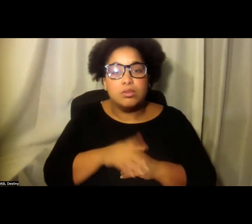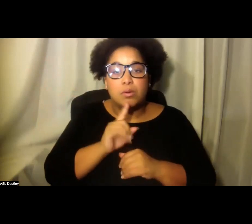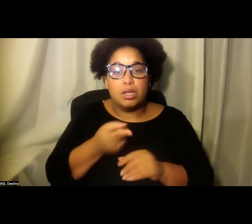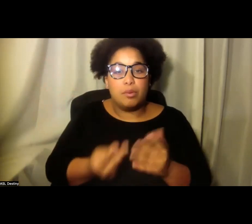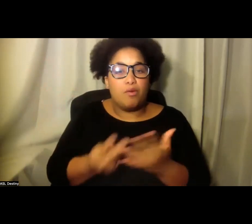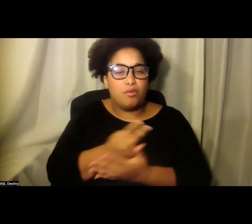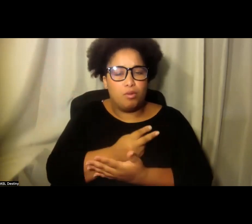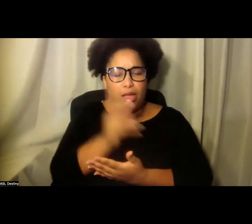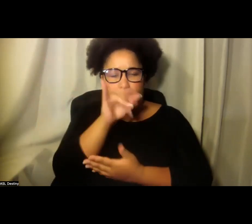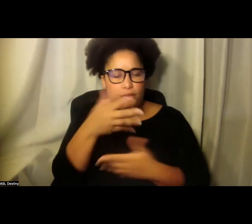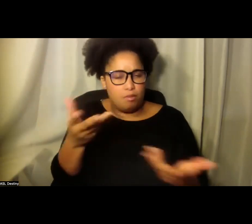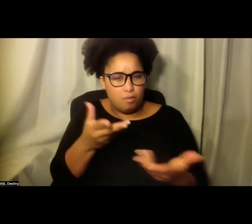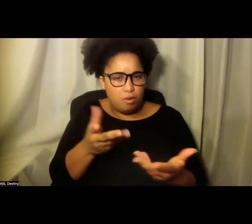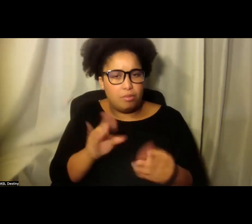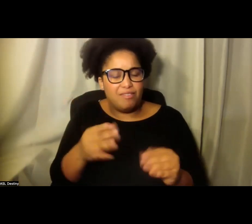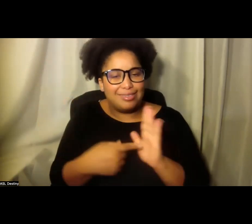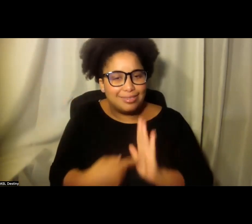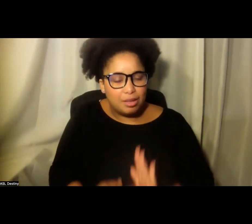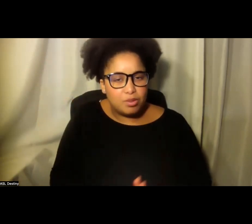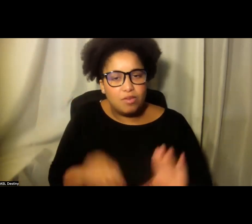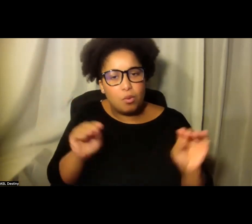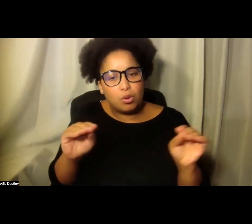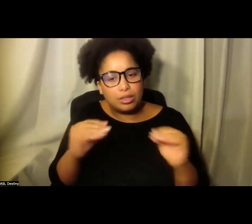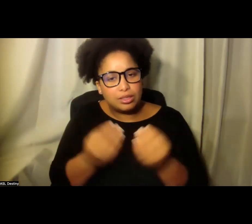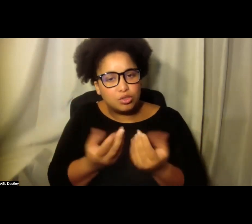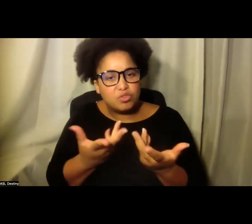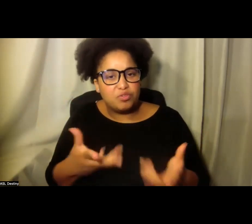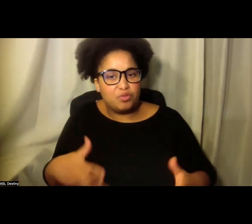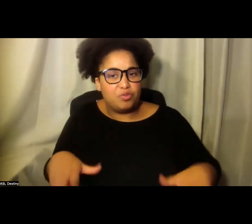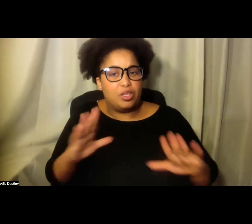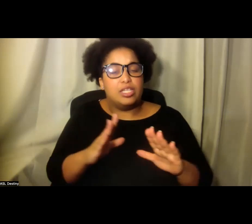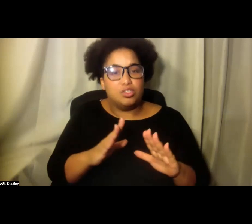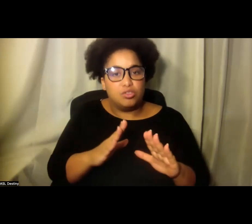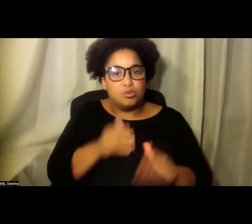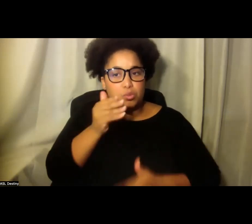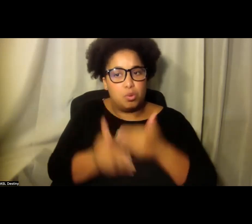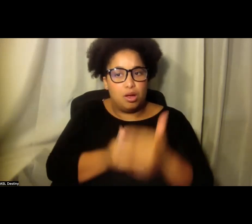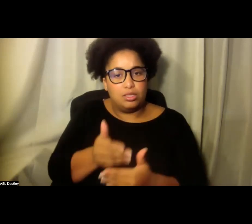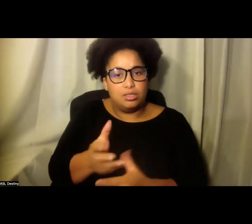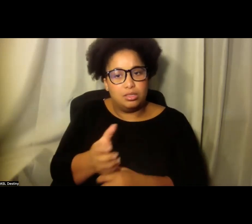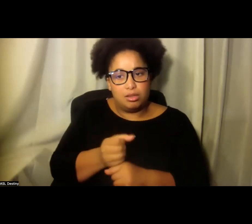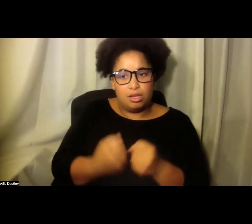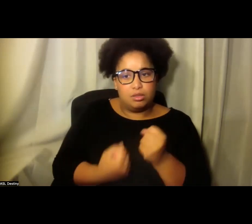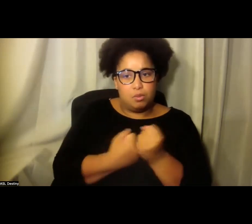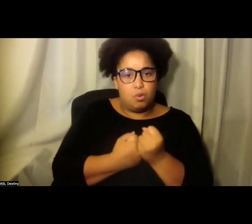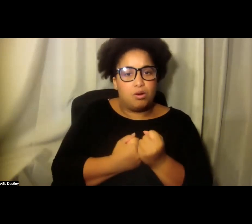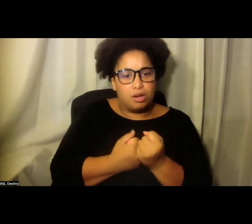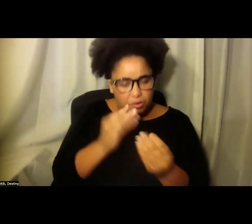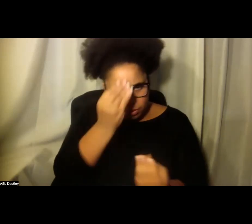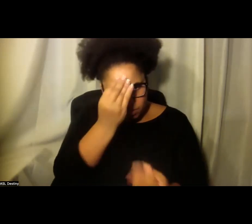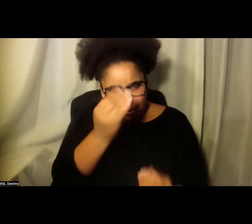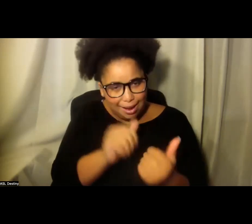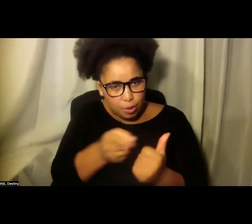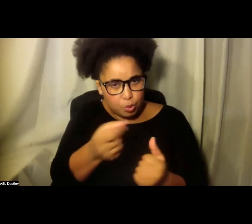of that information and examples of organizations that have actually done this very thing, to give you that information and show you how